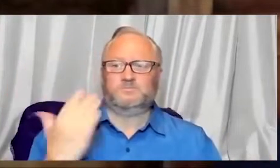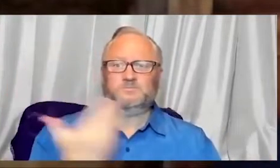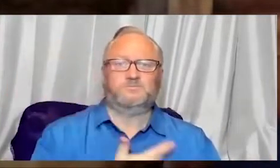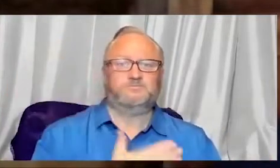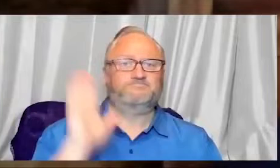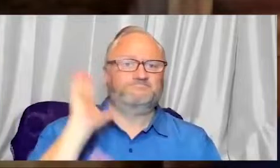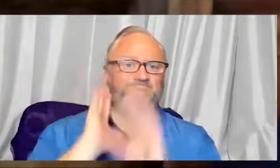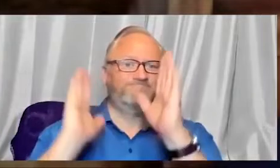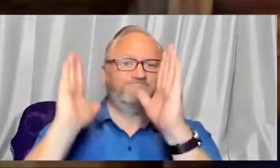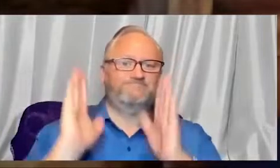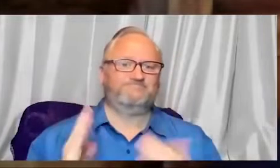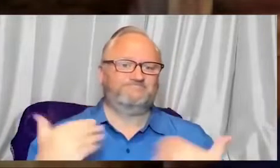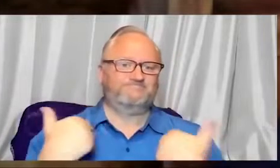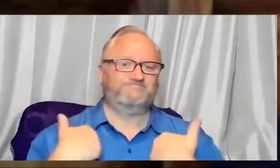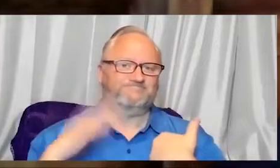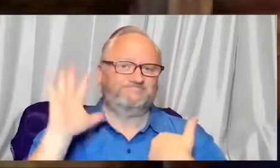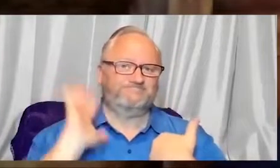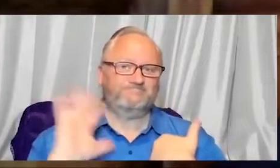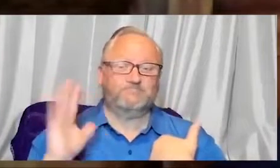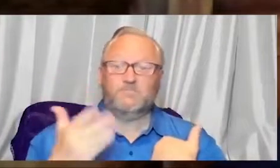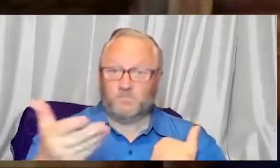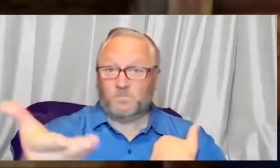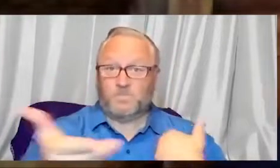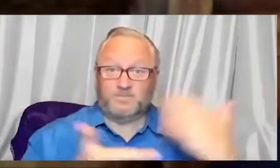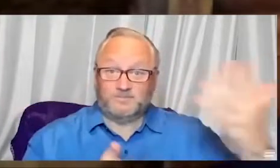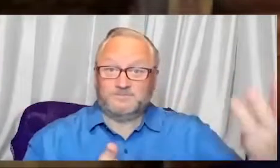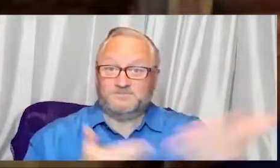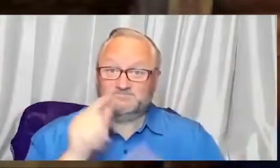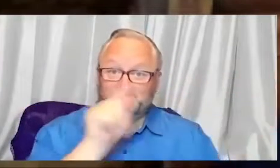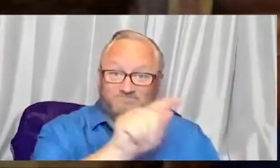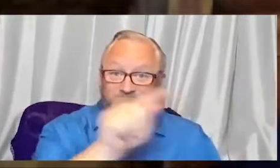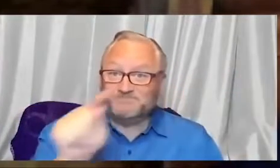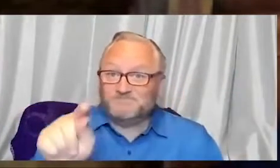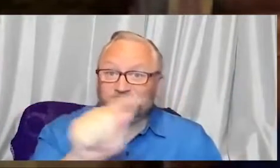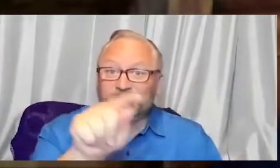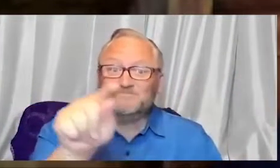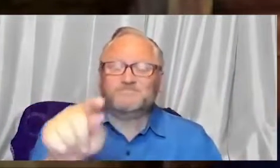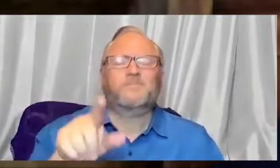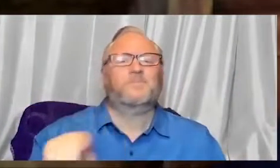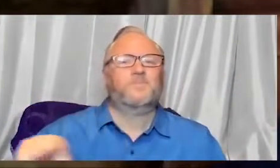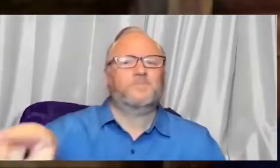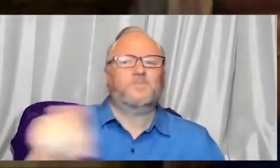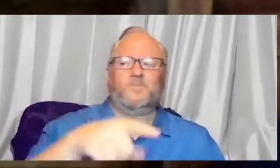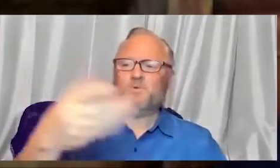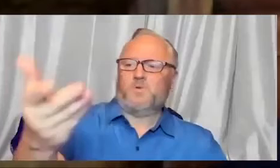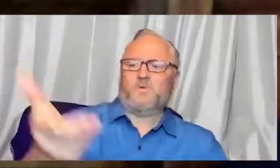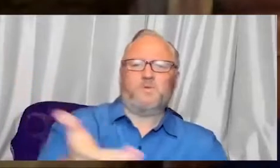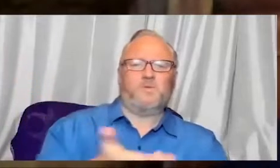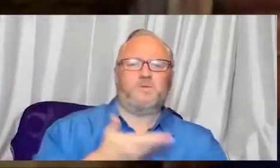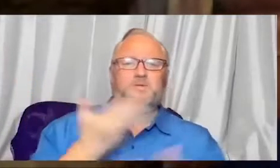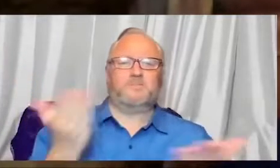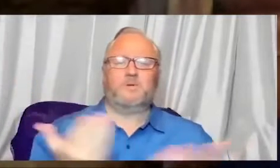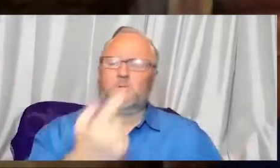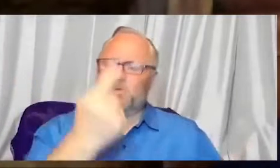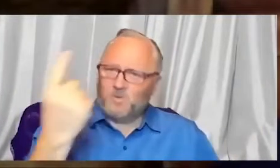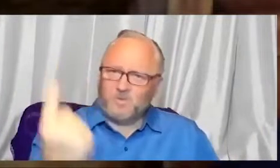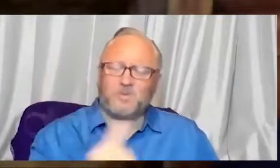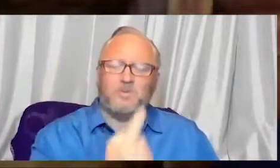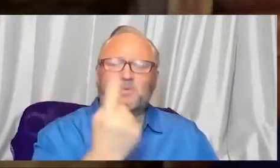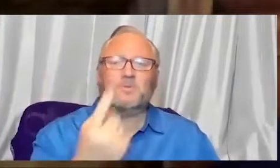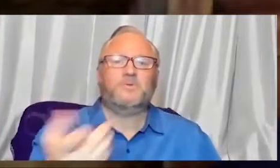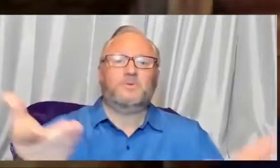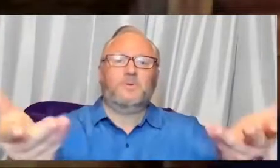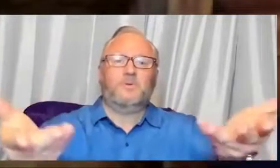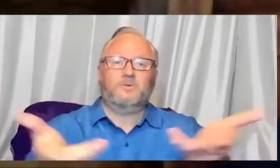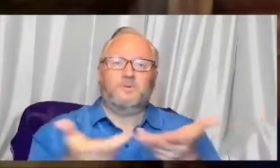ancestors. Welcome. You are welcome here. You are always welcome here